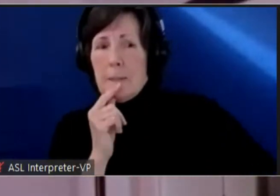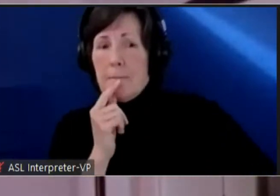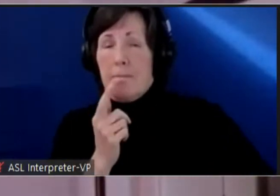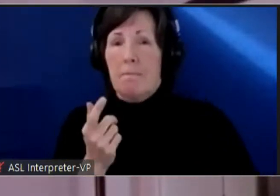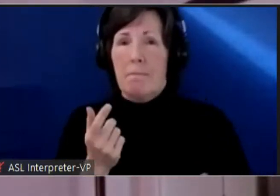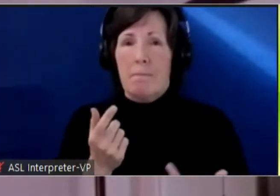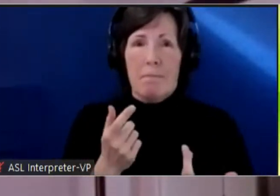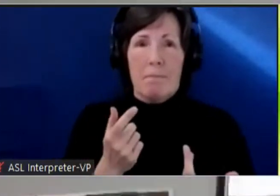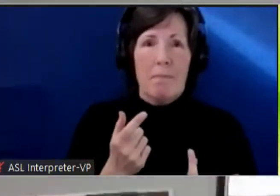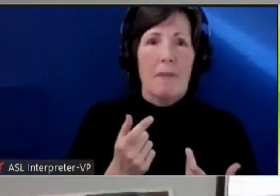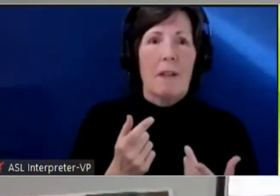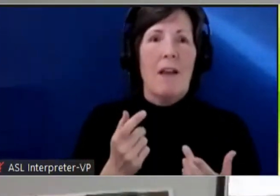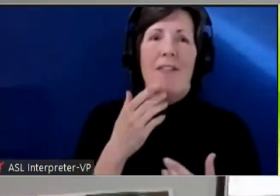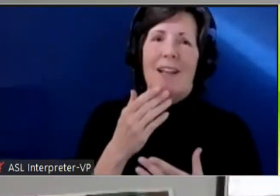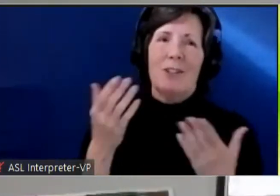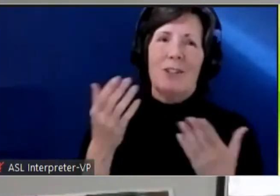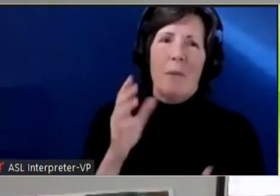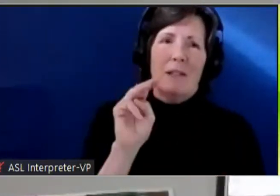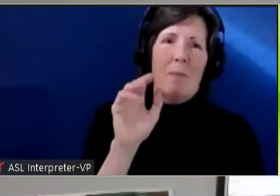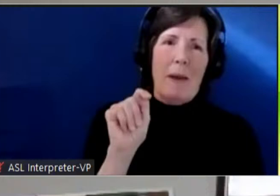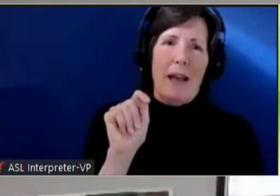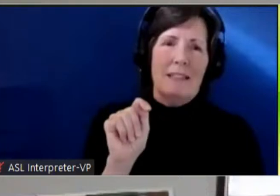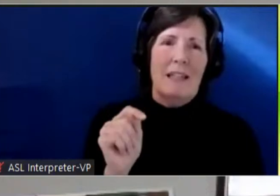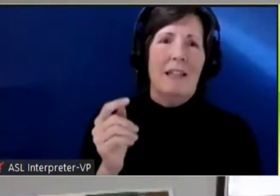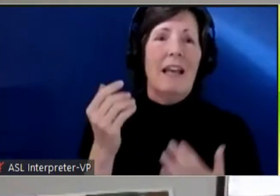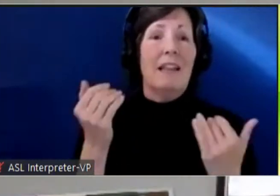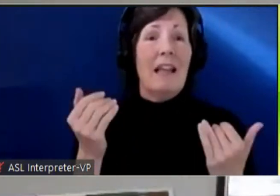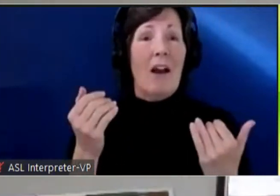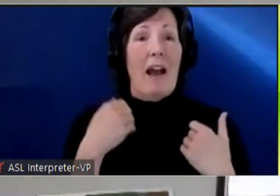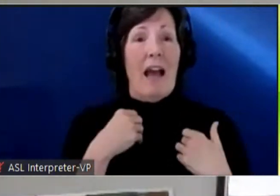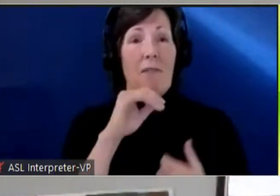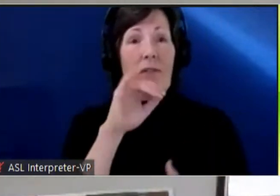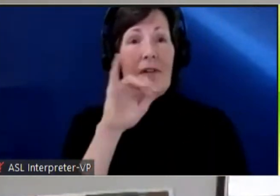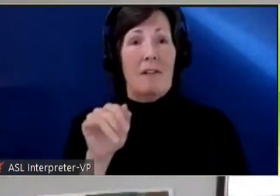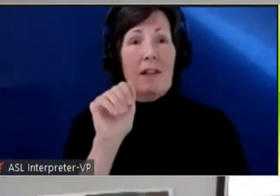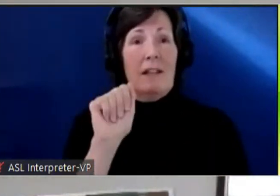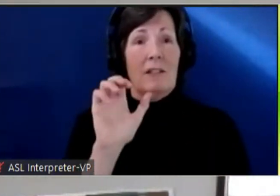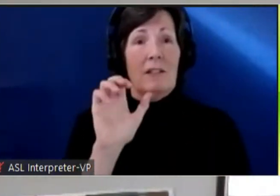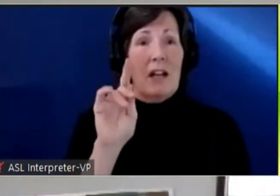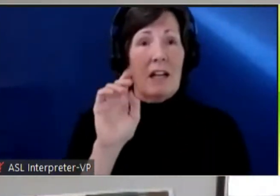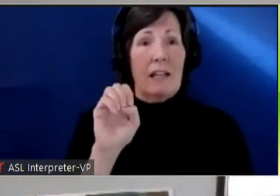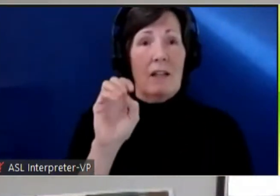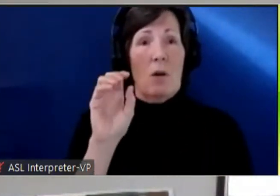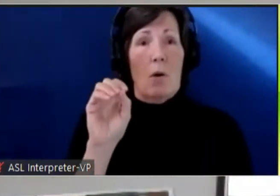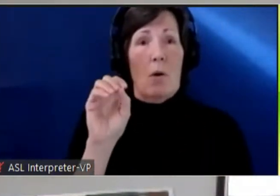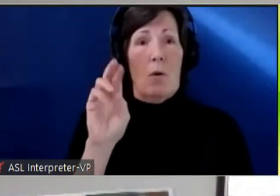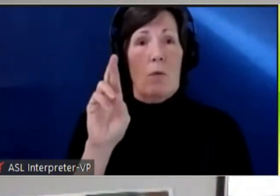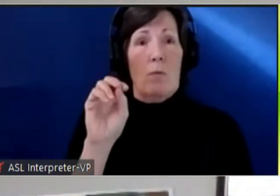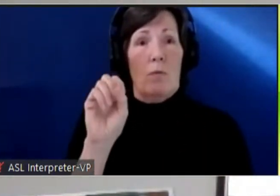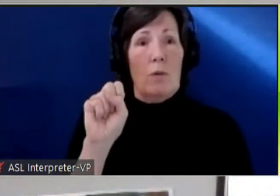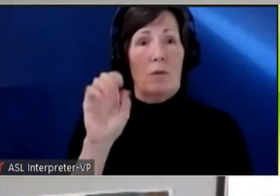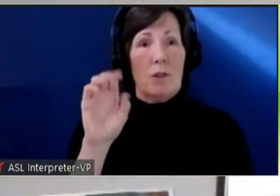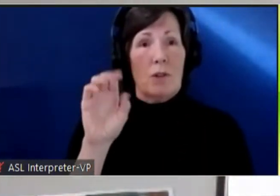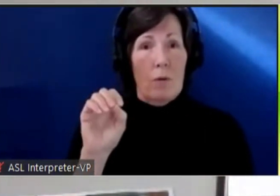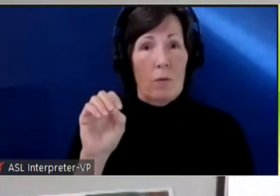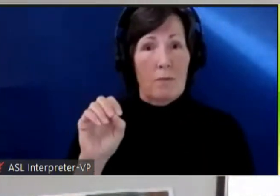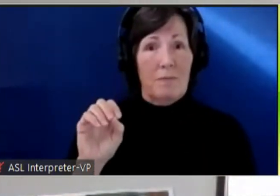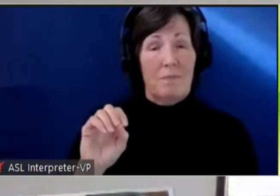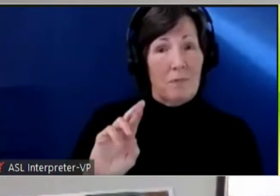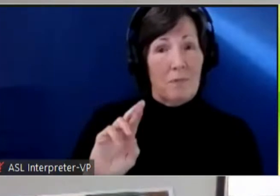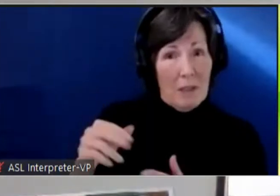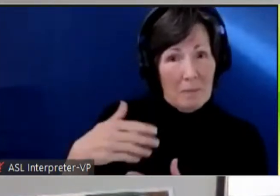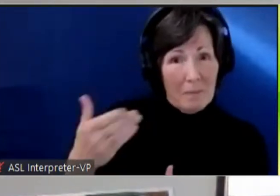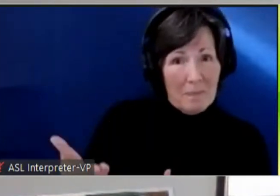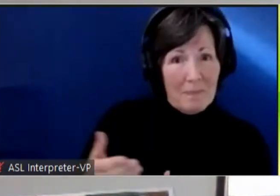Thank you so much, Matt. Next up, we have Jackie Orozco. Jackie, whenever you are ready.